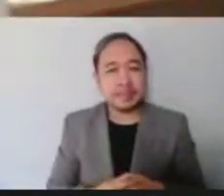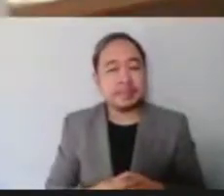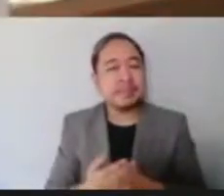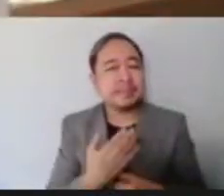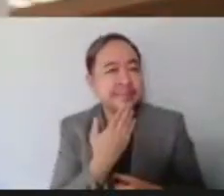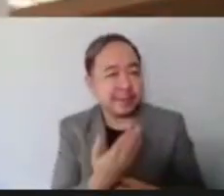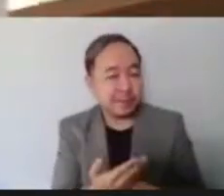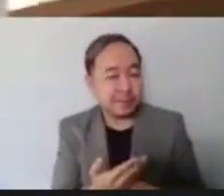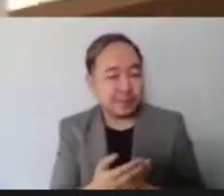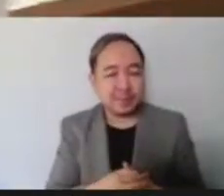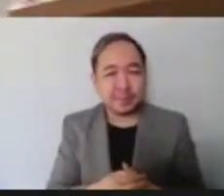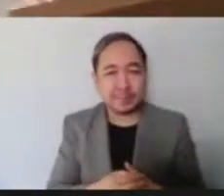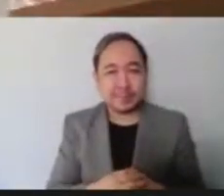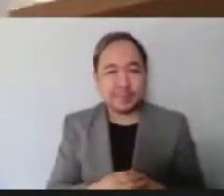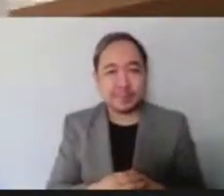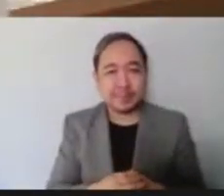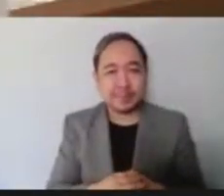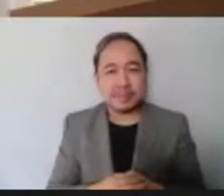Association